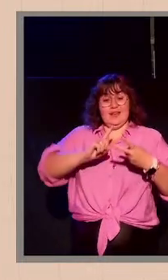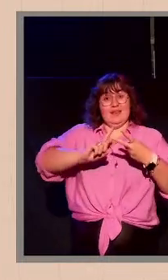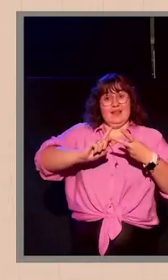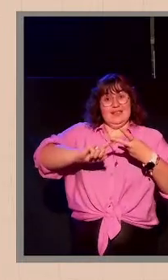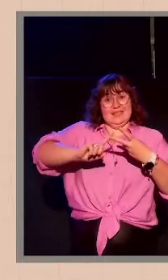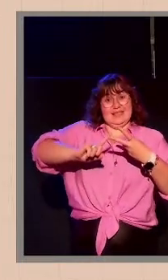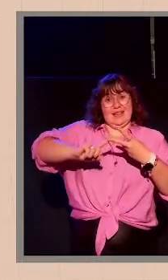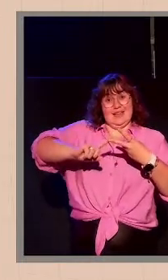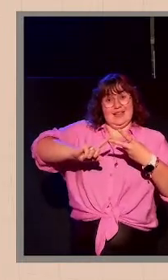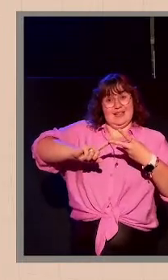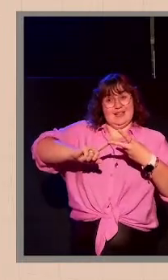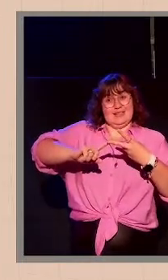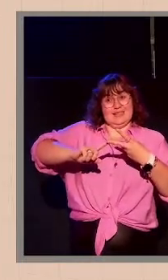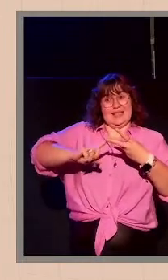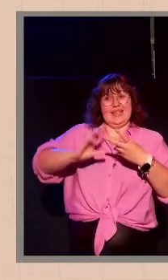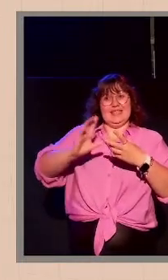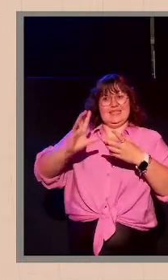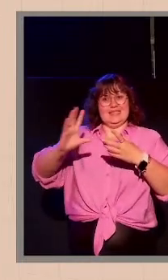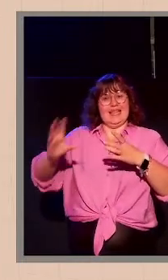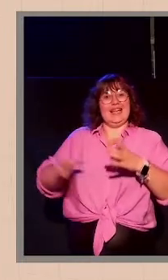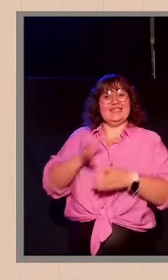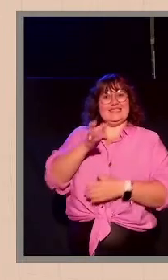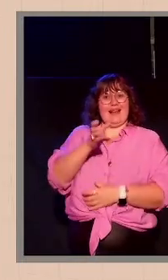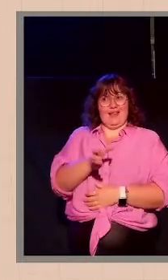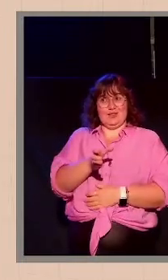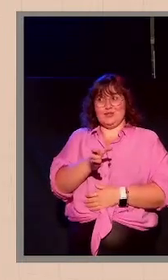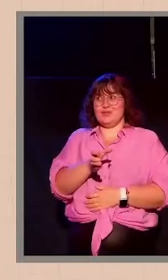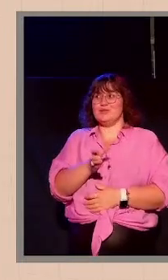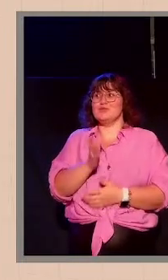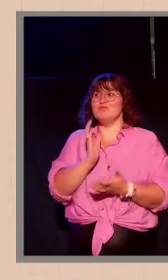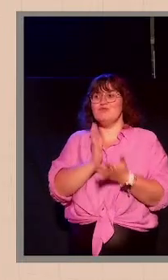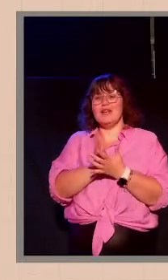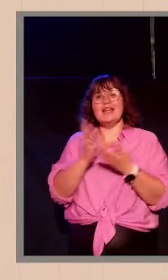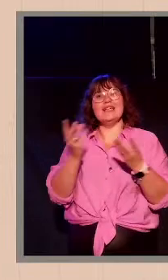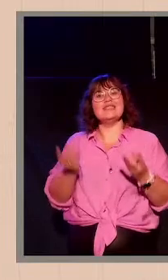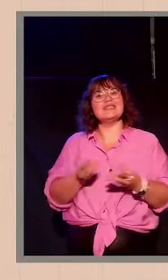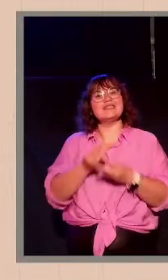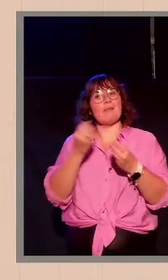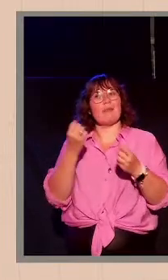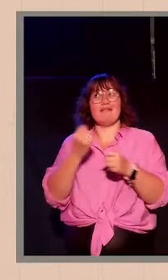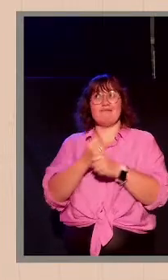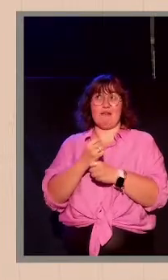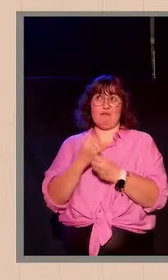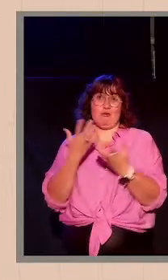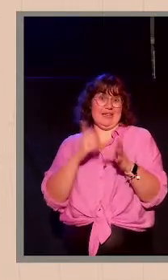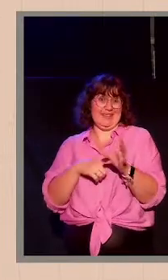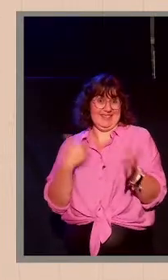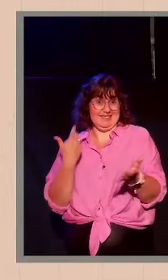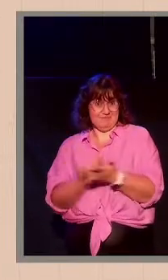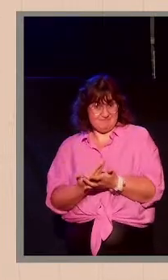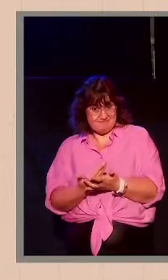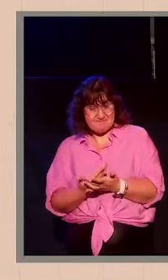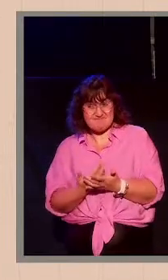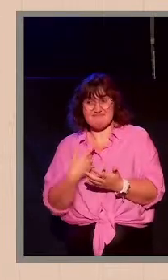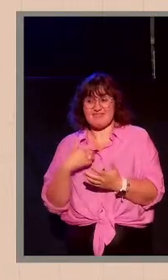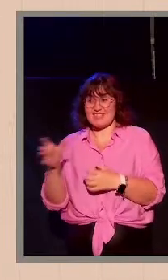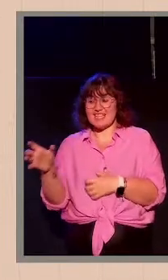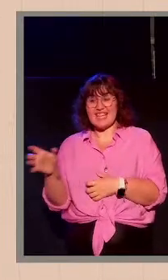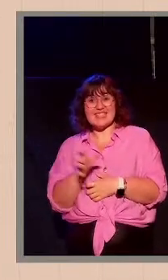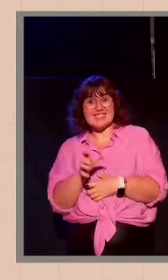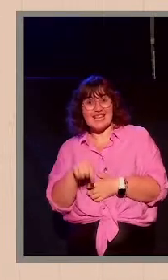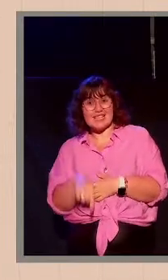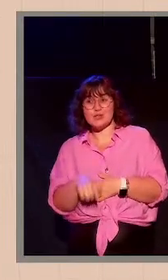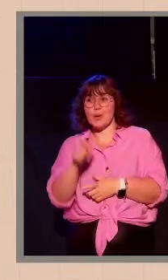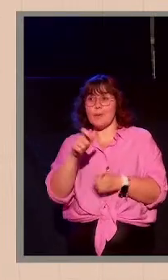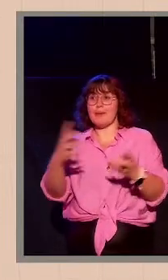is installations. So something I've done for like the last 10 years really is installations where people come